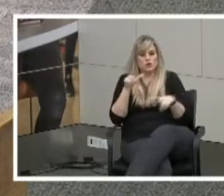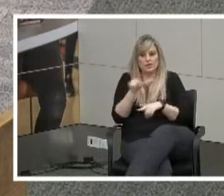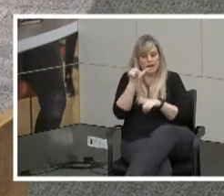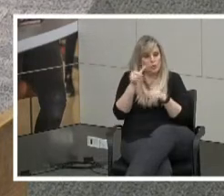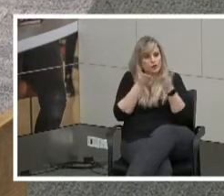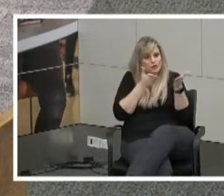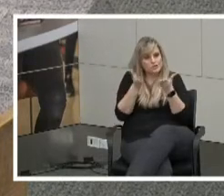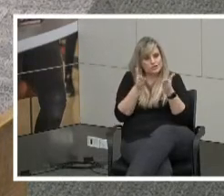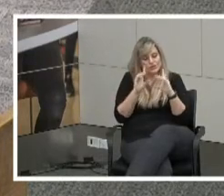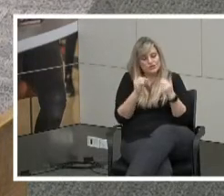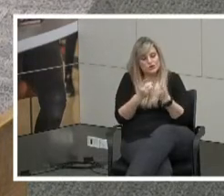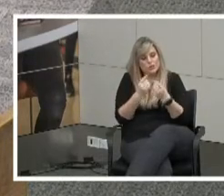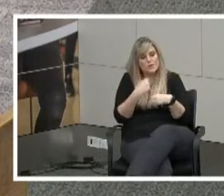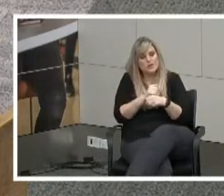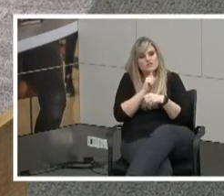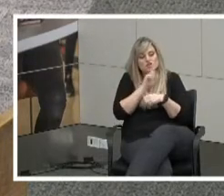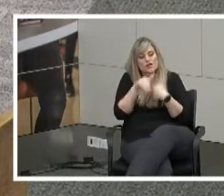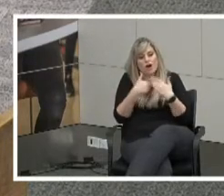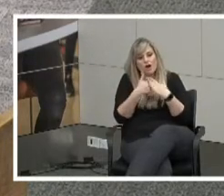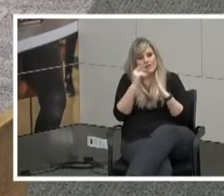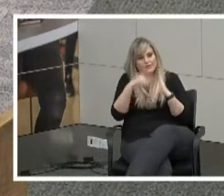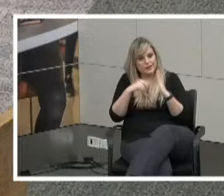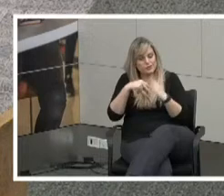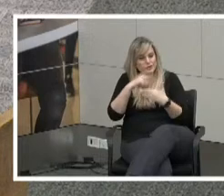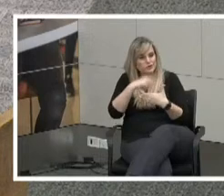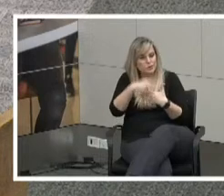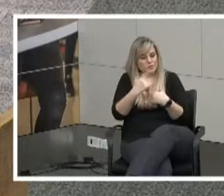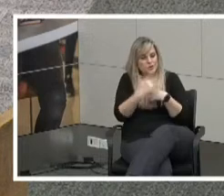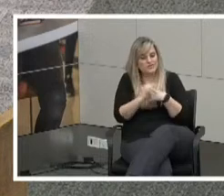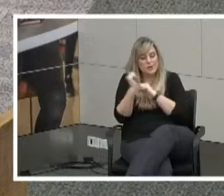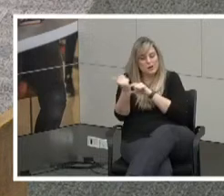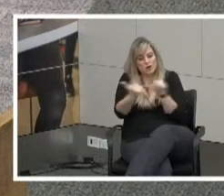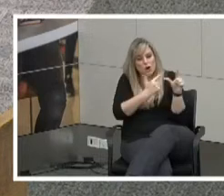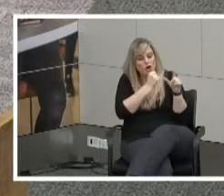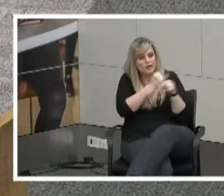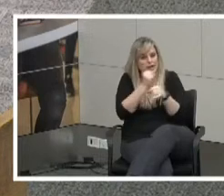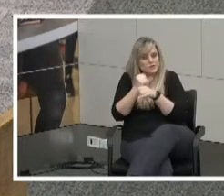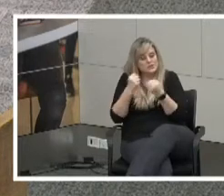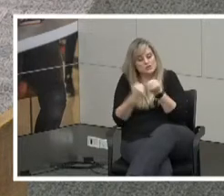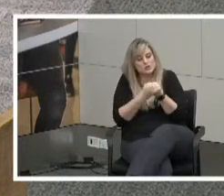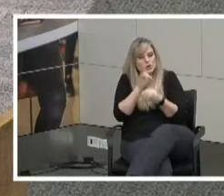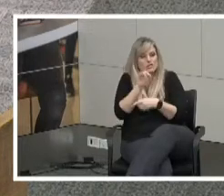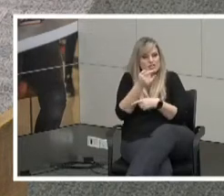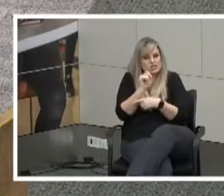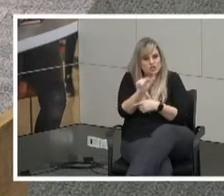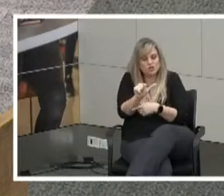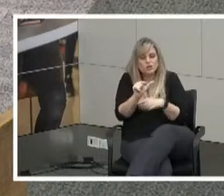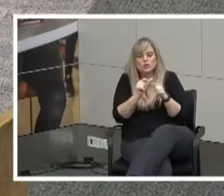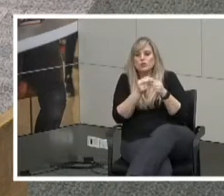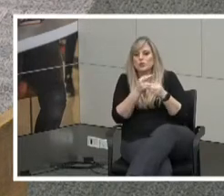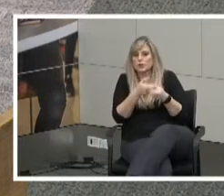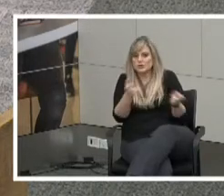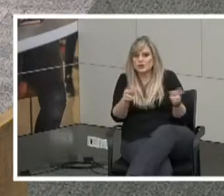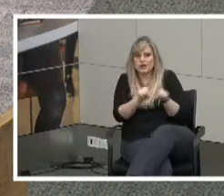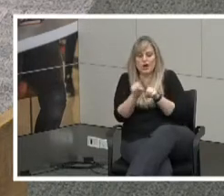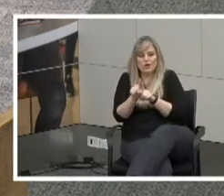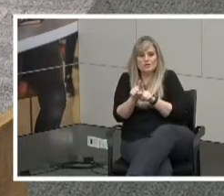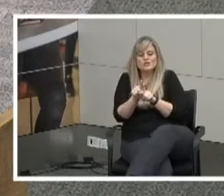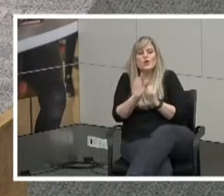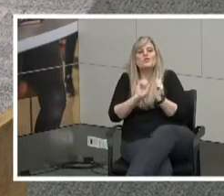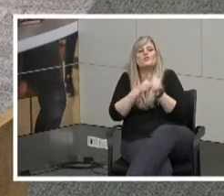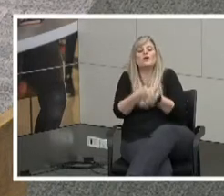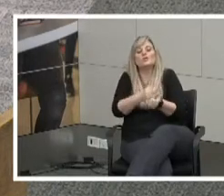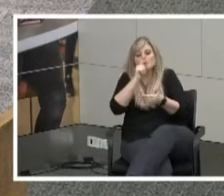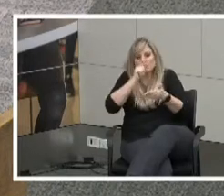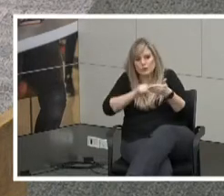these literacy programs are available on all our campuses support digital resources and adheres to research driven best